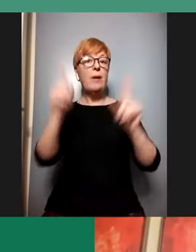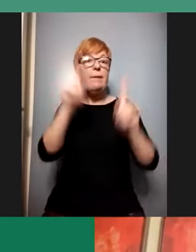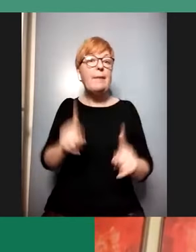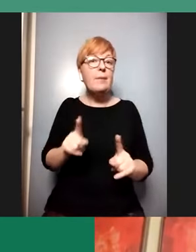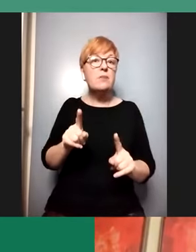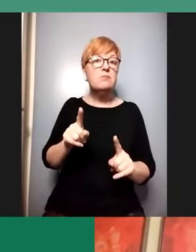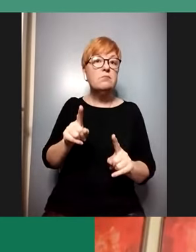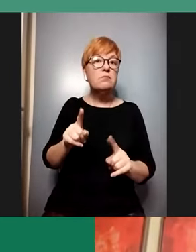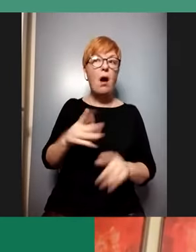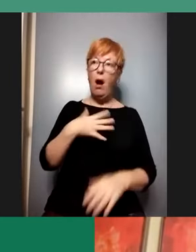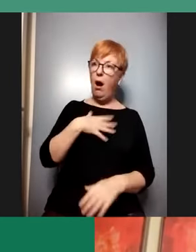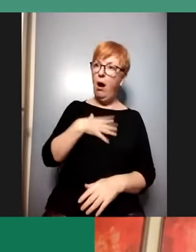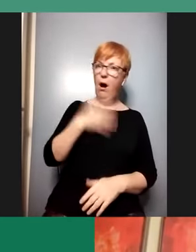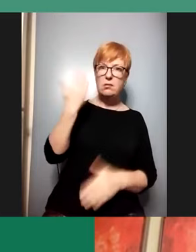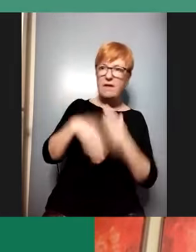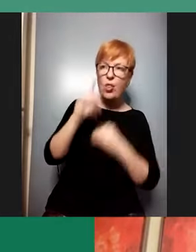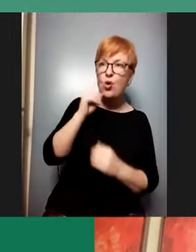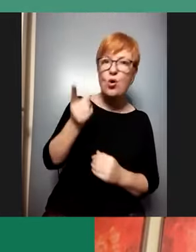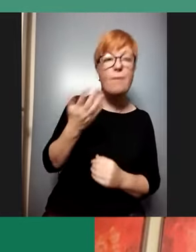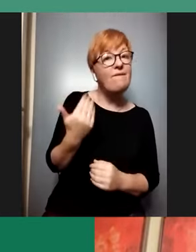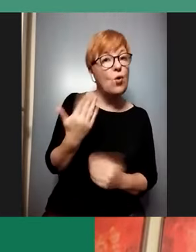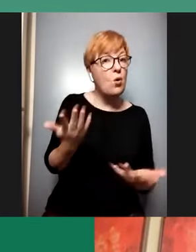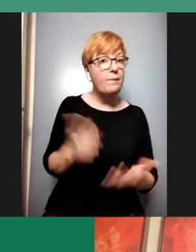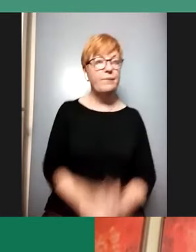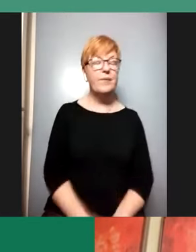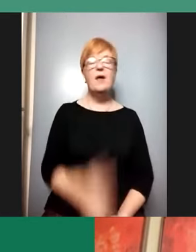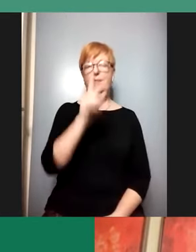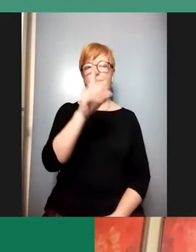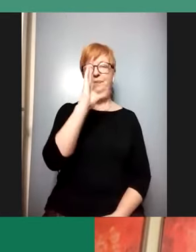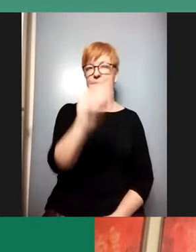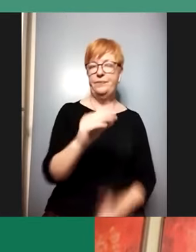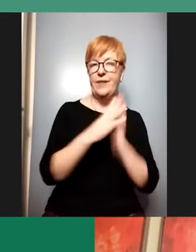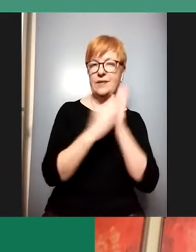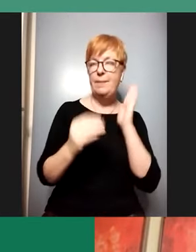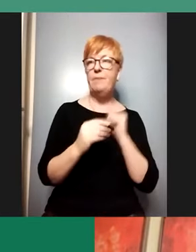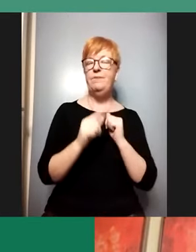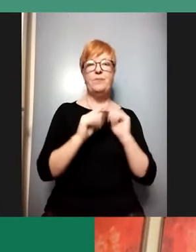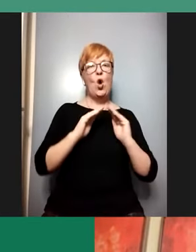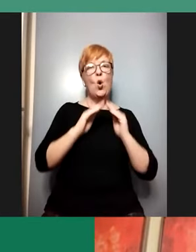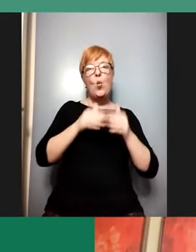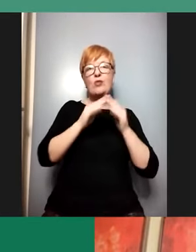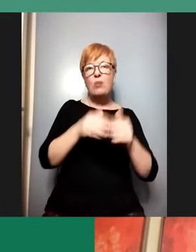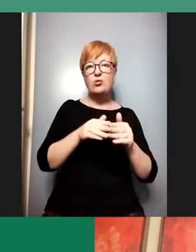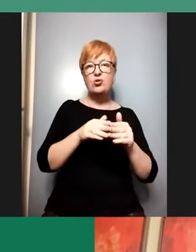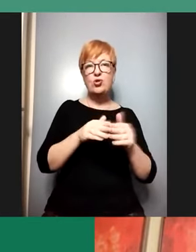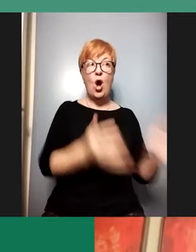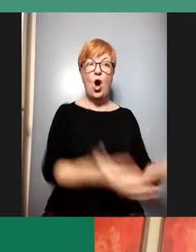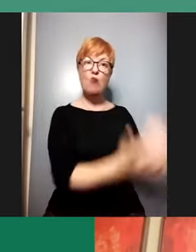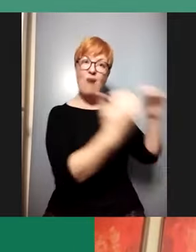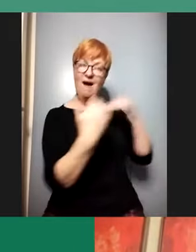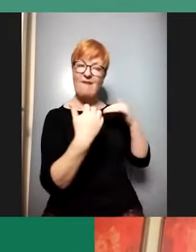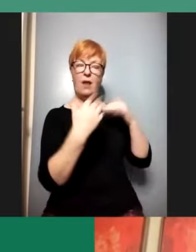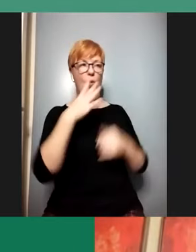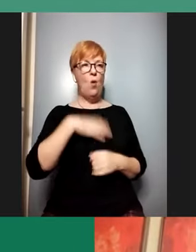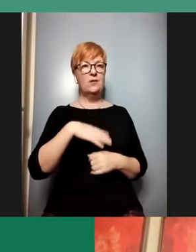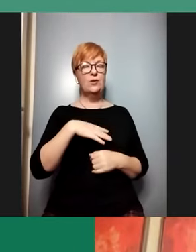experienced it before. Just to put a different slant, like that sort of Windrush arrival thing. I wanted to tell it from another angle. I wanted to tell it from the point of